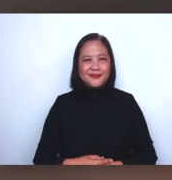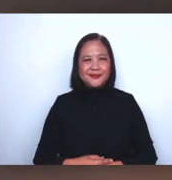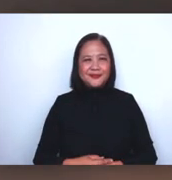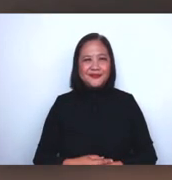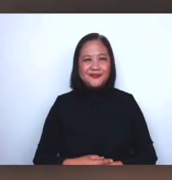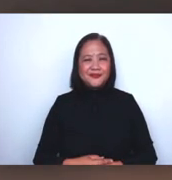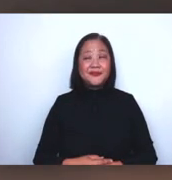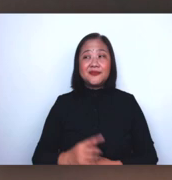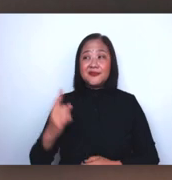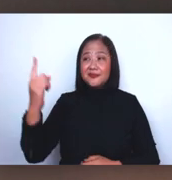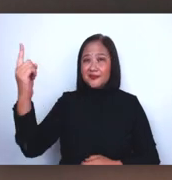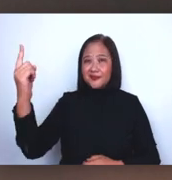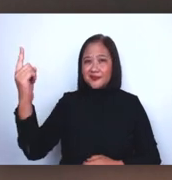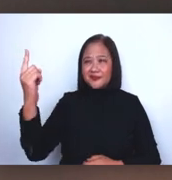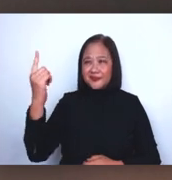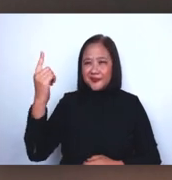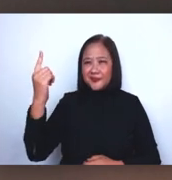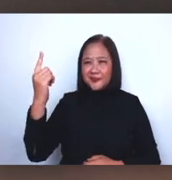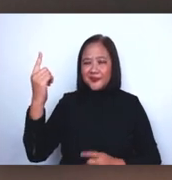He sees me.